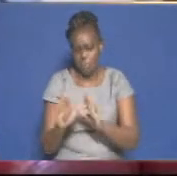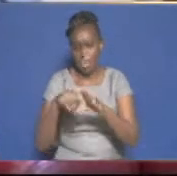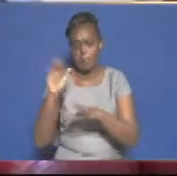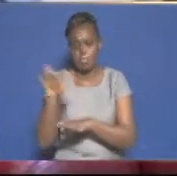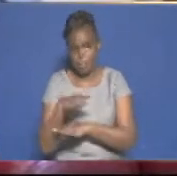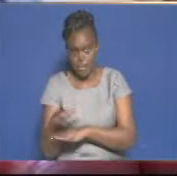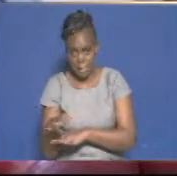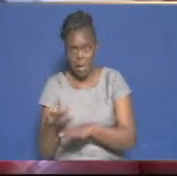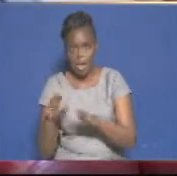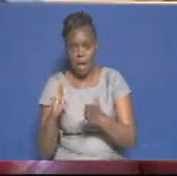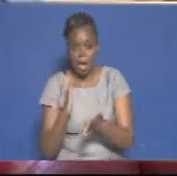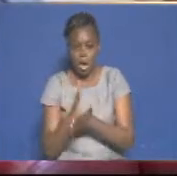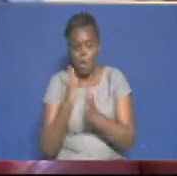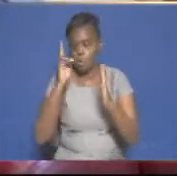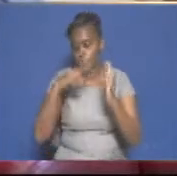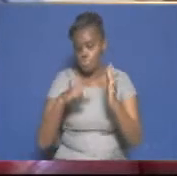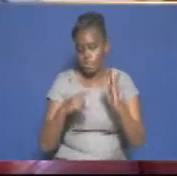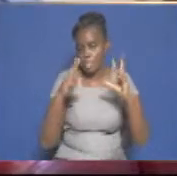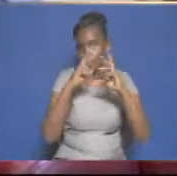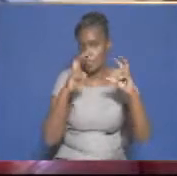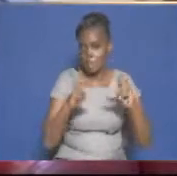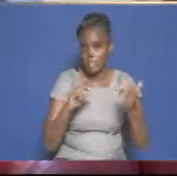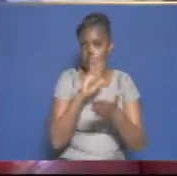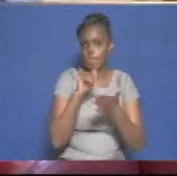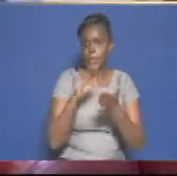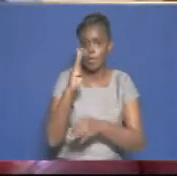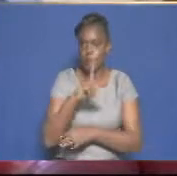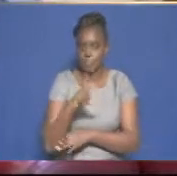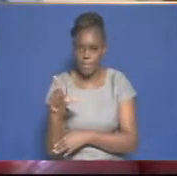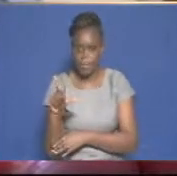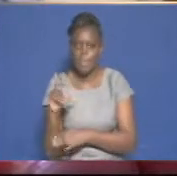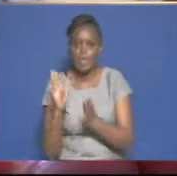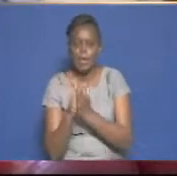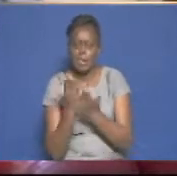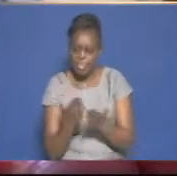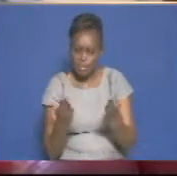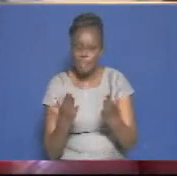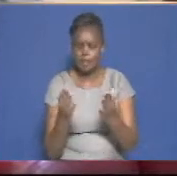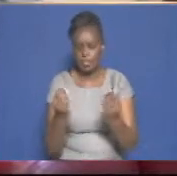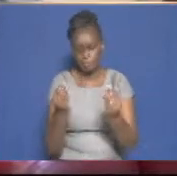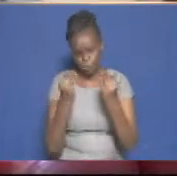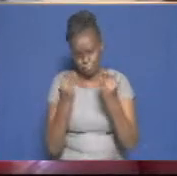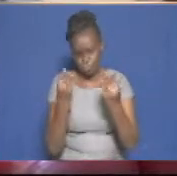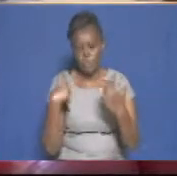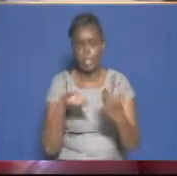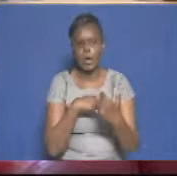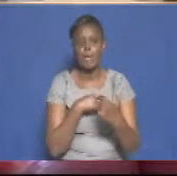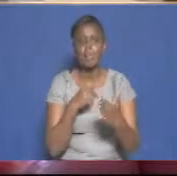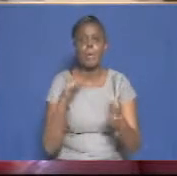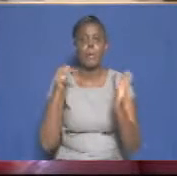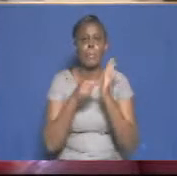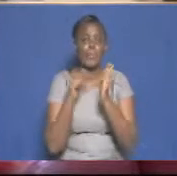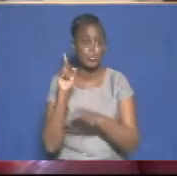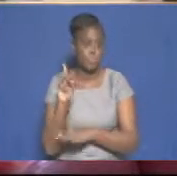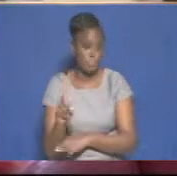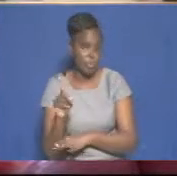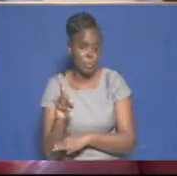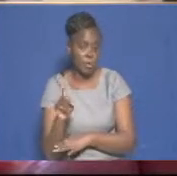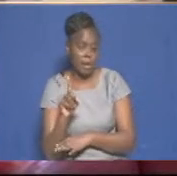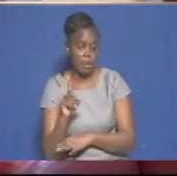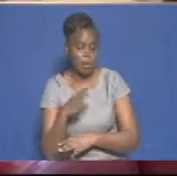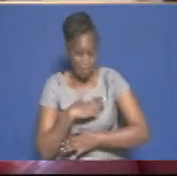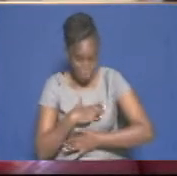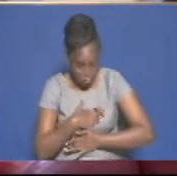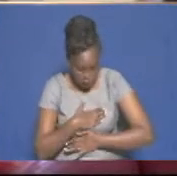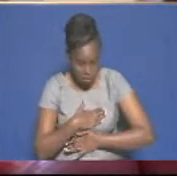how to actually read research about bills and things like those. And in fact, at one point, he held